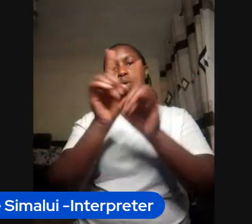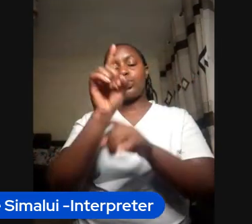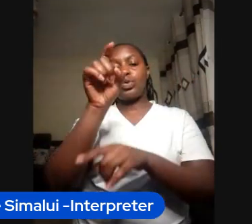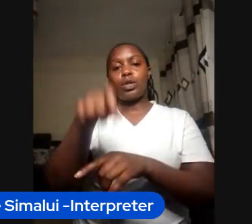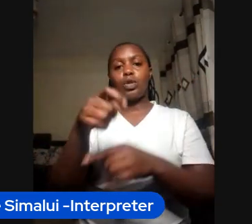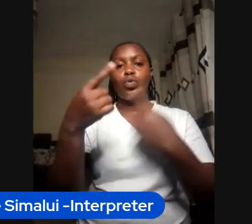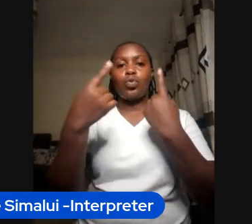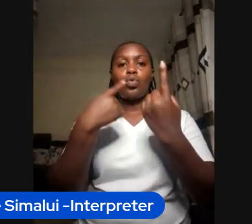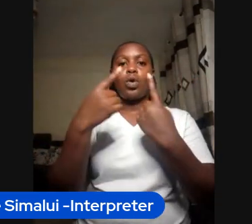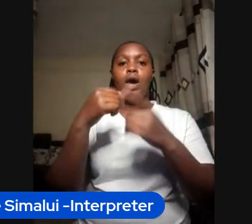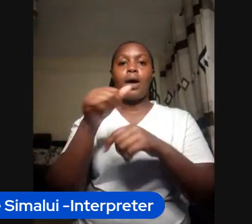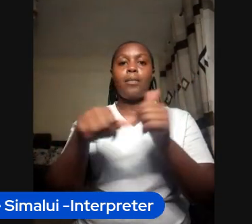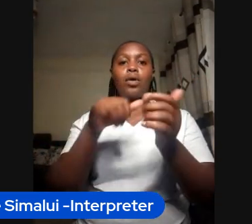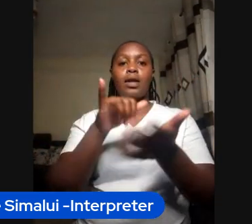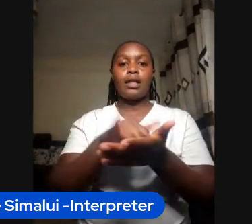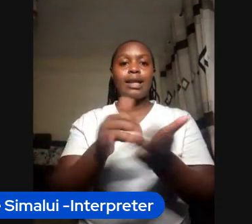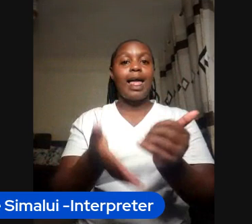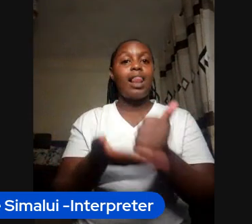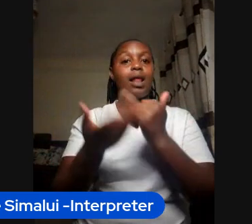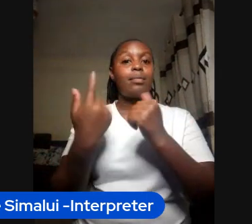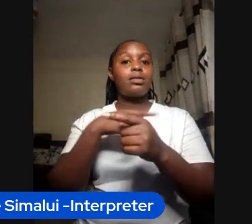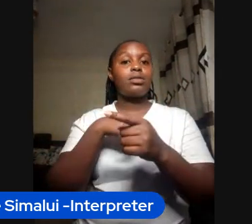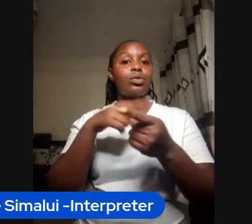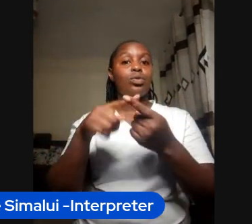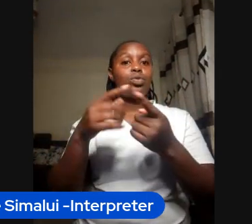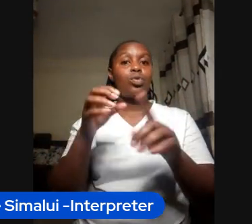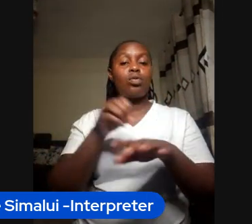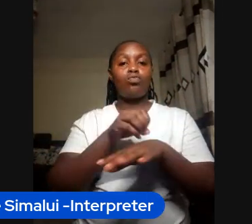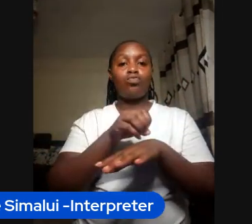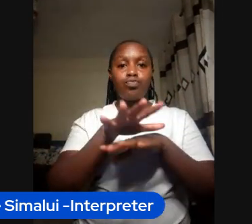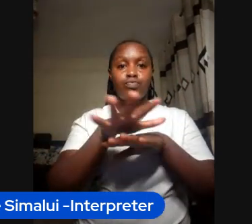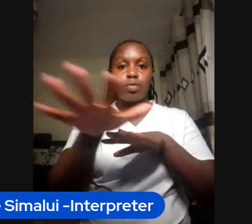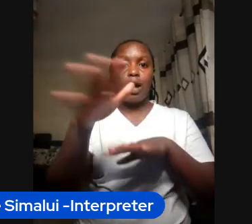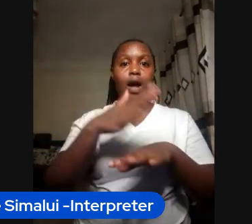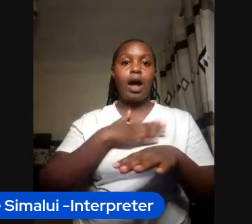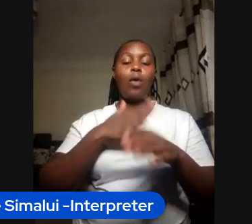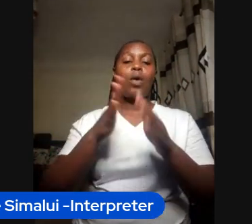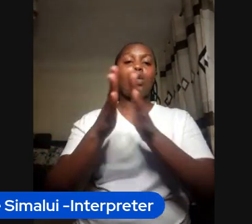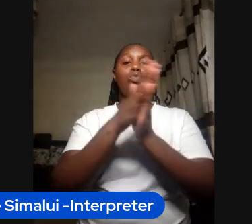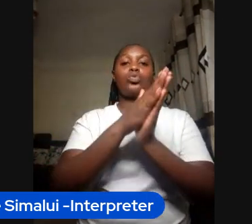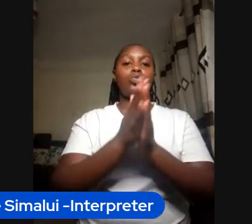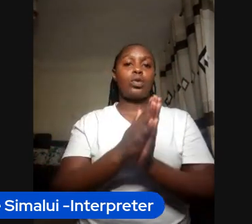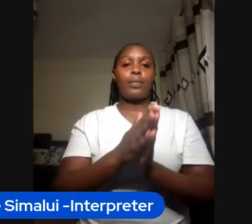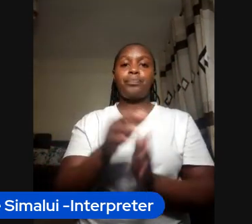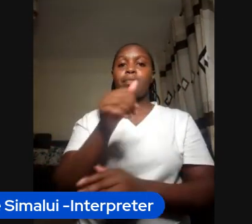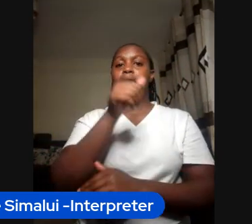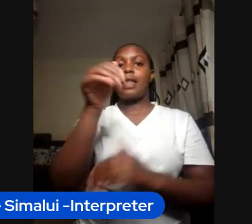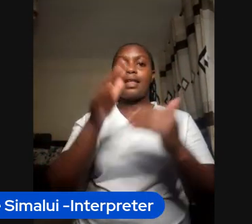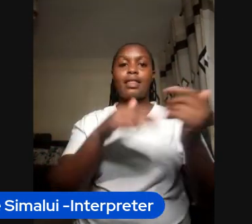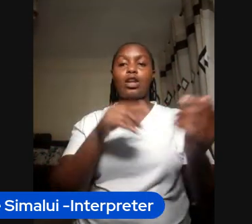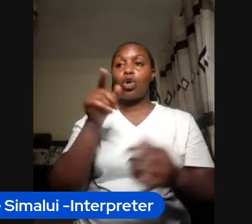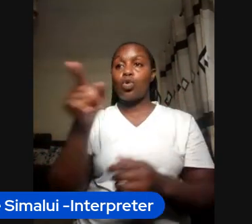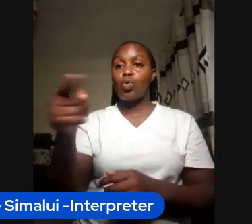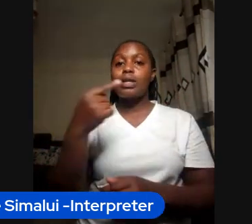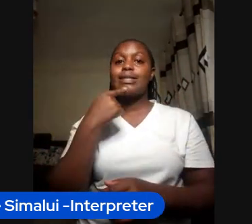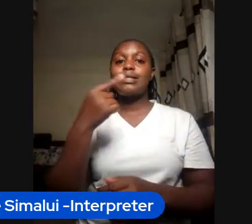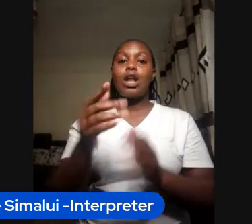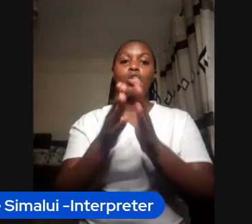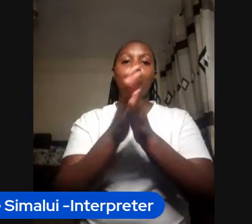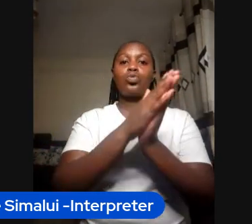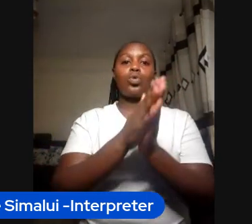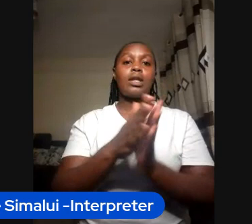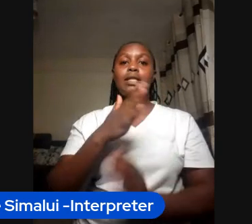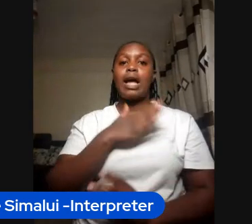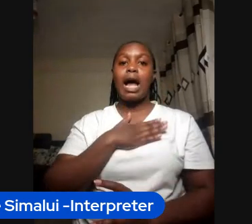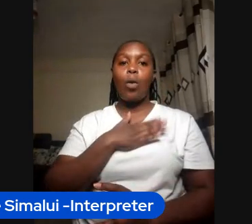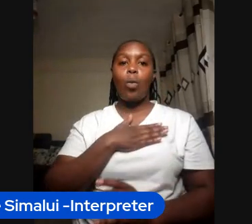amplify our content and our stories. Instead of telling our stories for us, pass the mic to me and let me